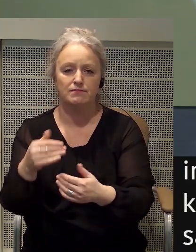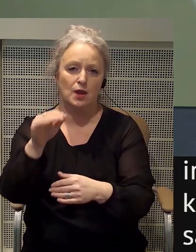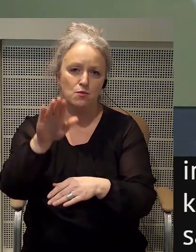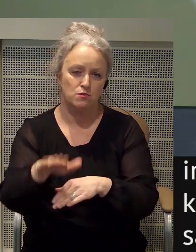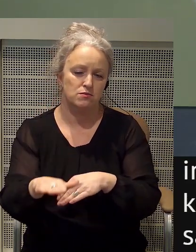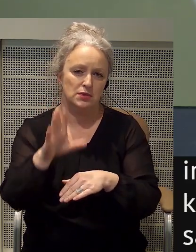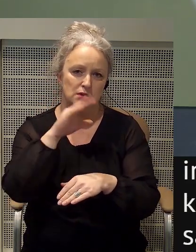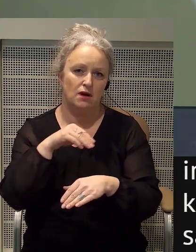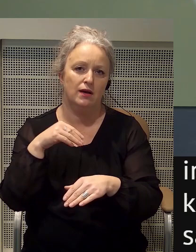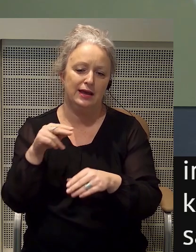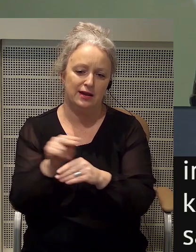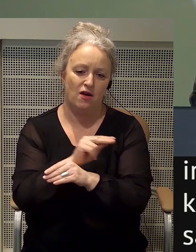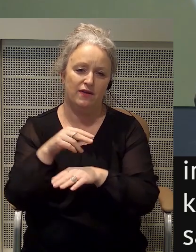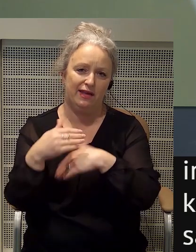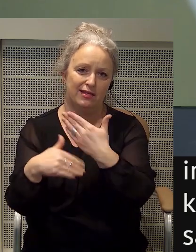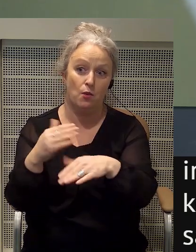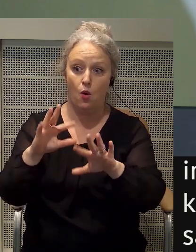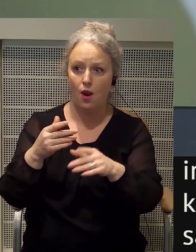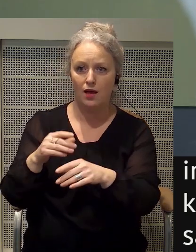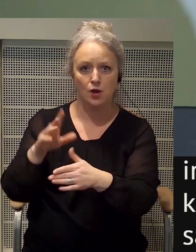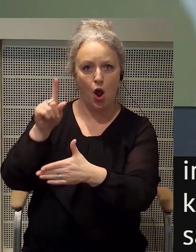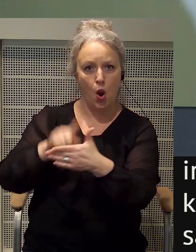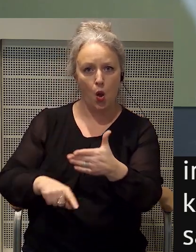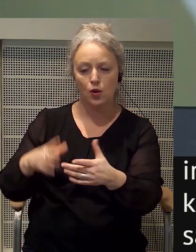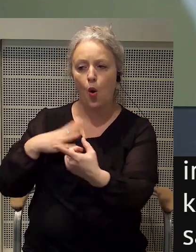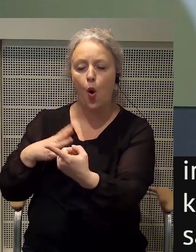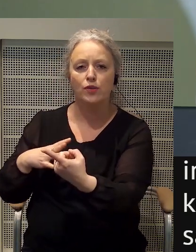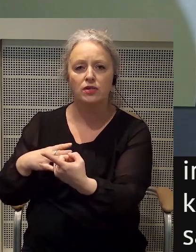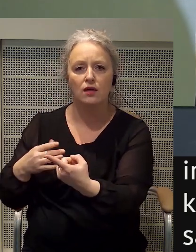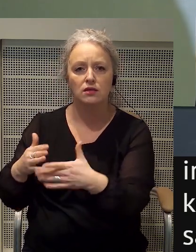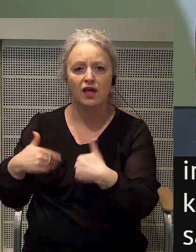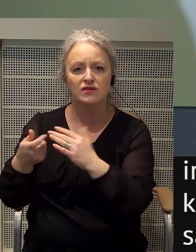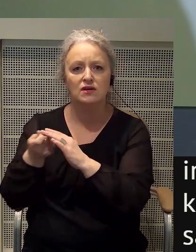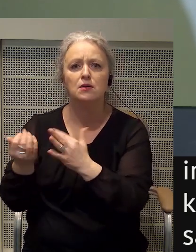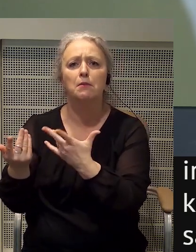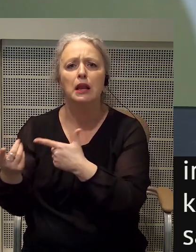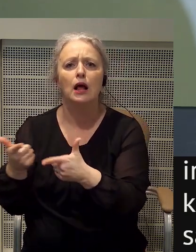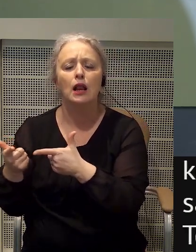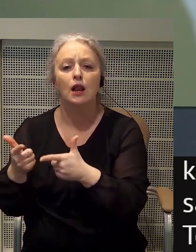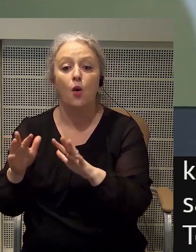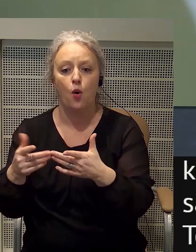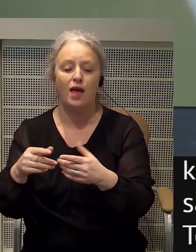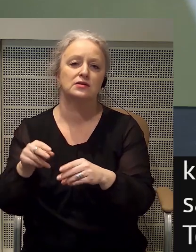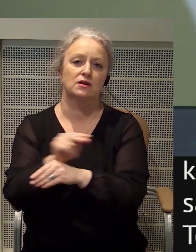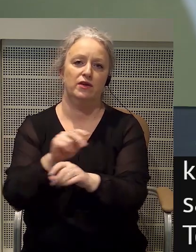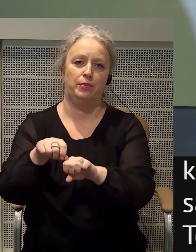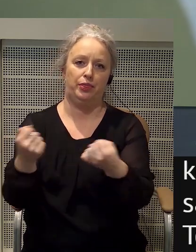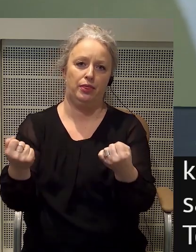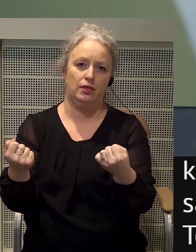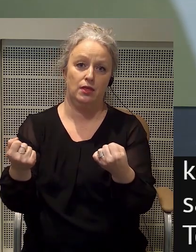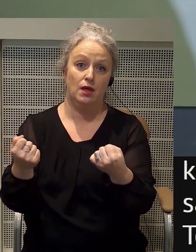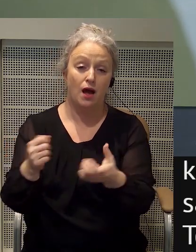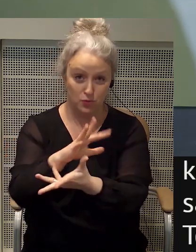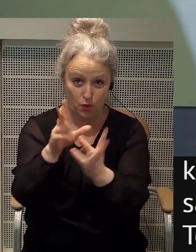actually used our own funds to keep helping Kevin Sander out because otherwise